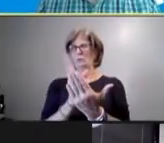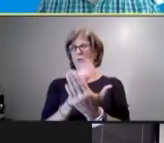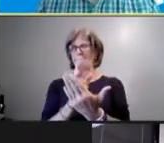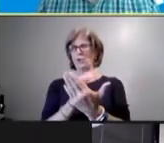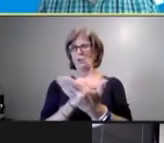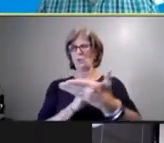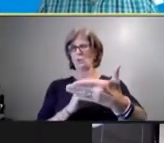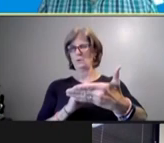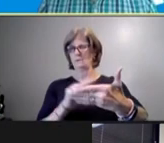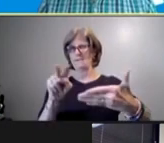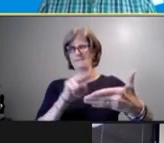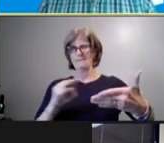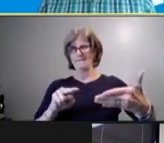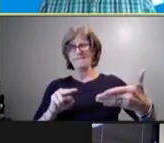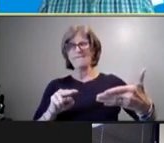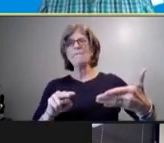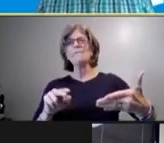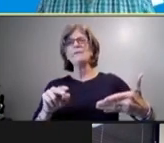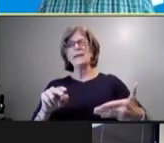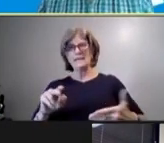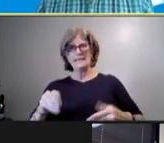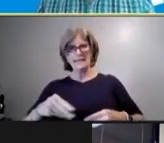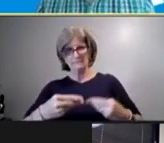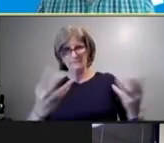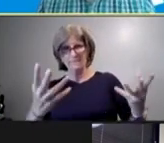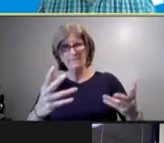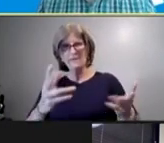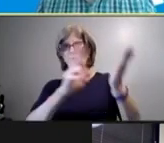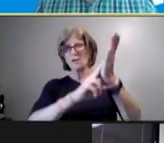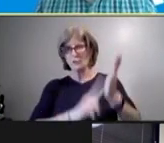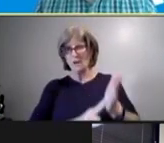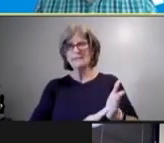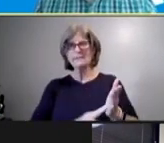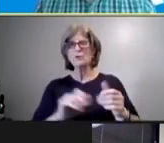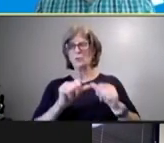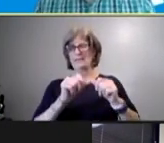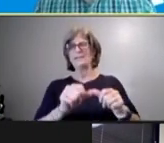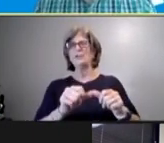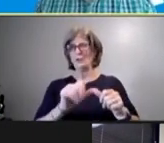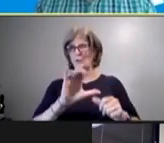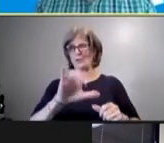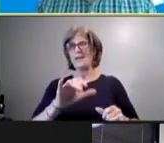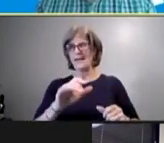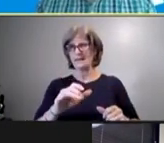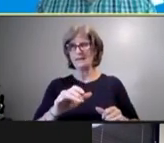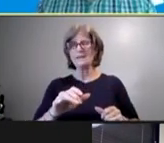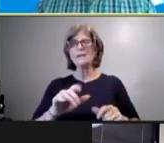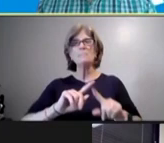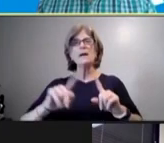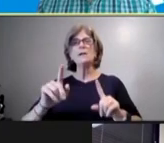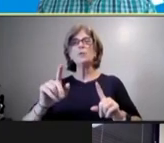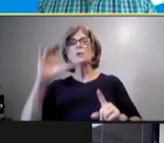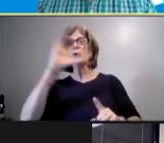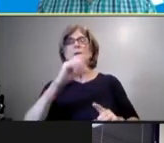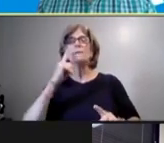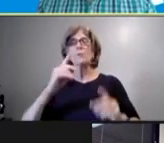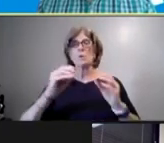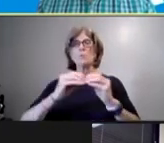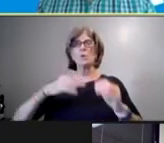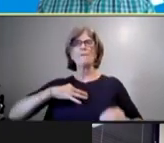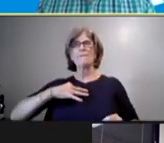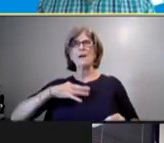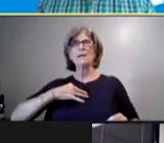contracts in place so that that program can continue to function. So we're just looking for volunteers from